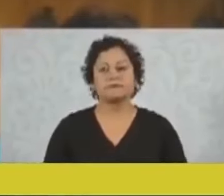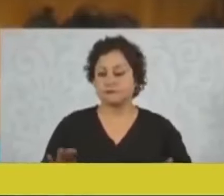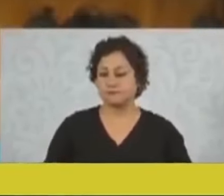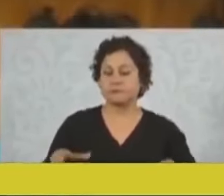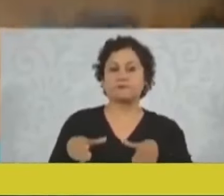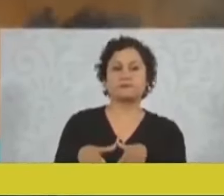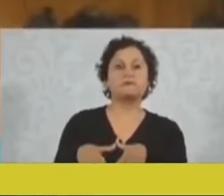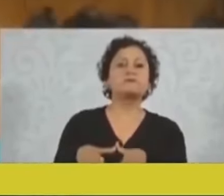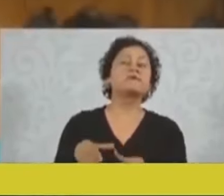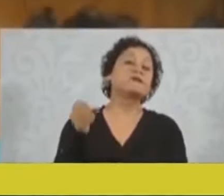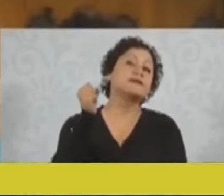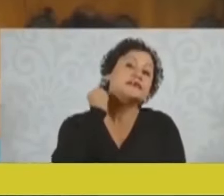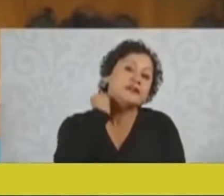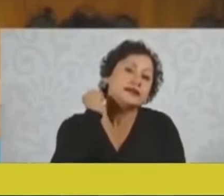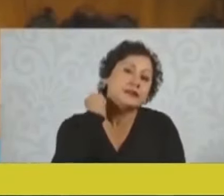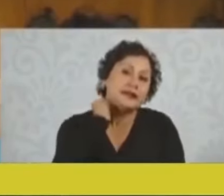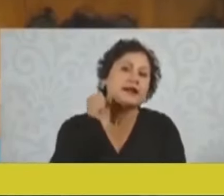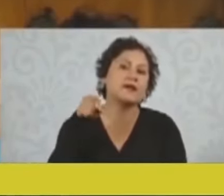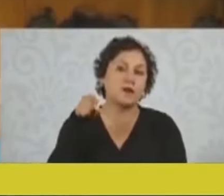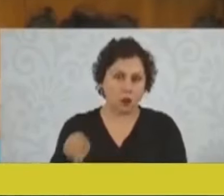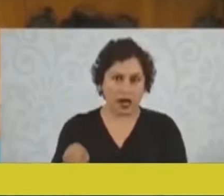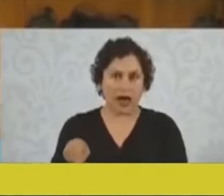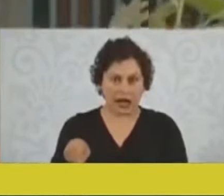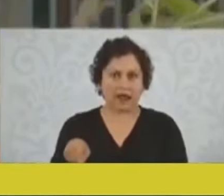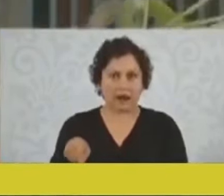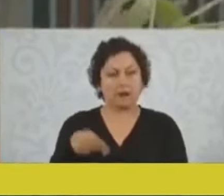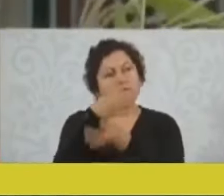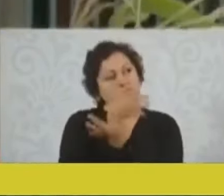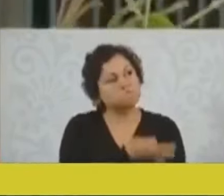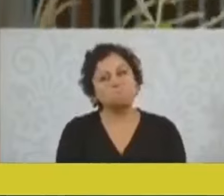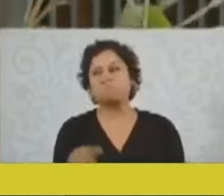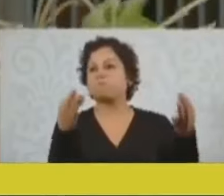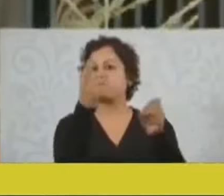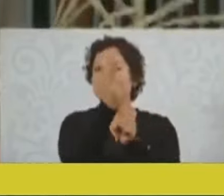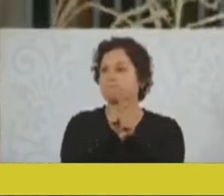the Senate of the Republic will issue